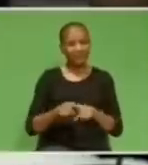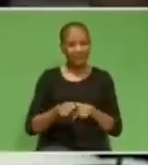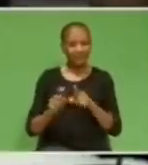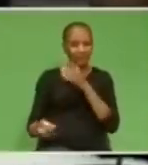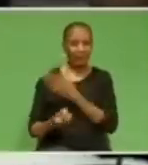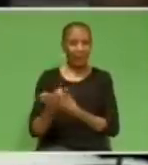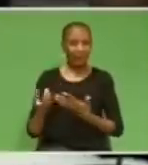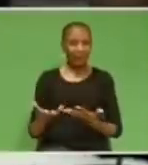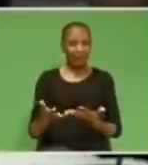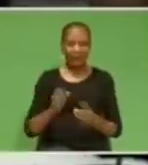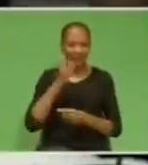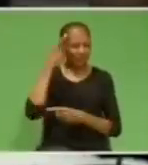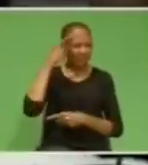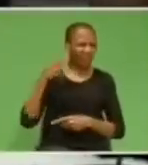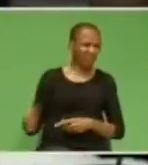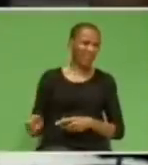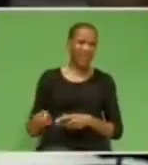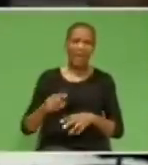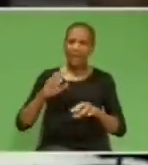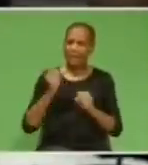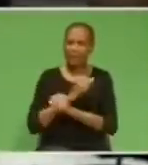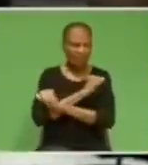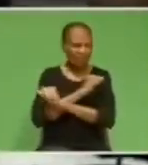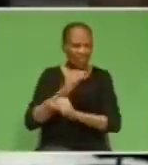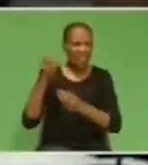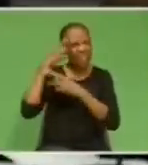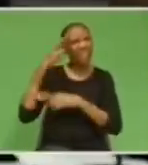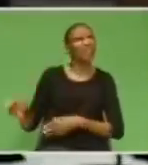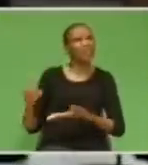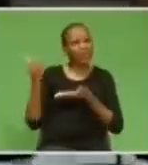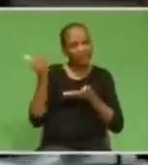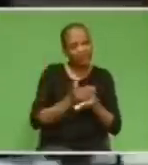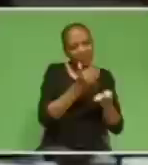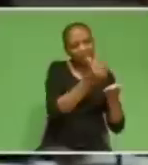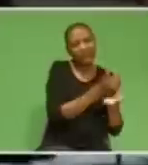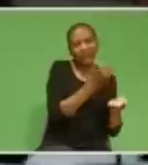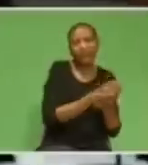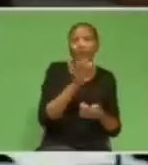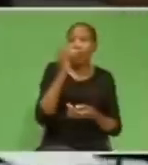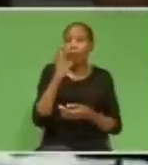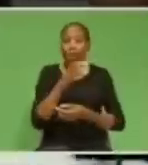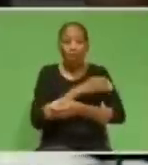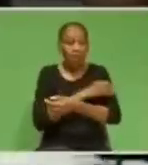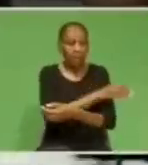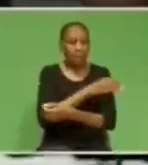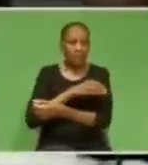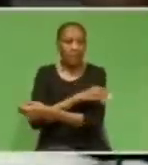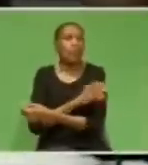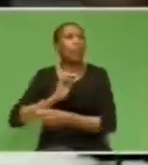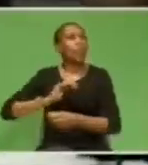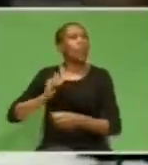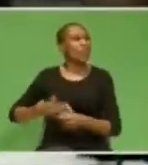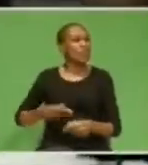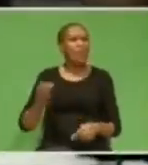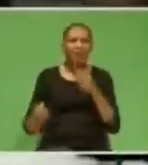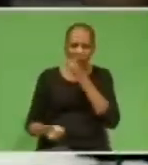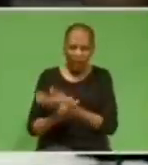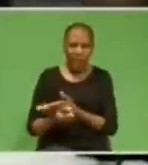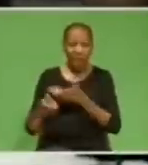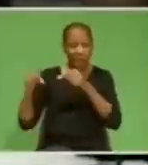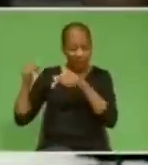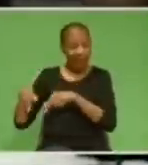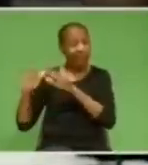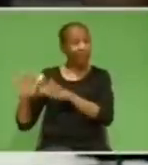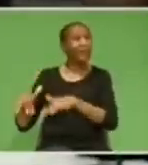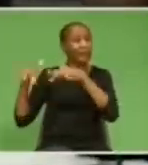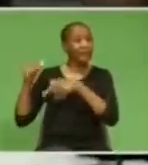the well-being of safety and advancement of women demonstrated by this administration of